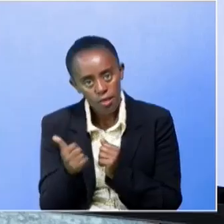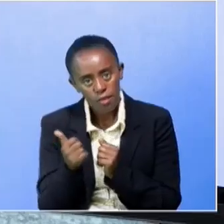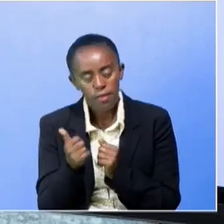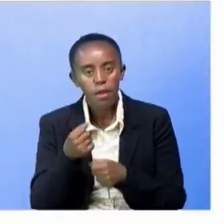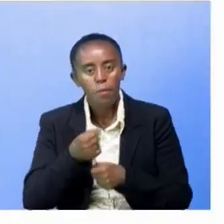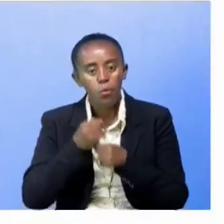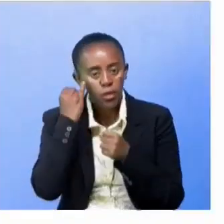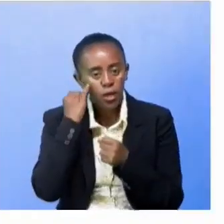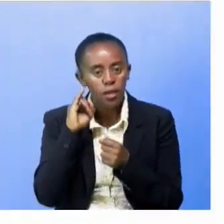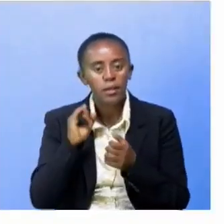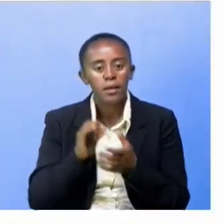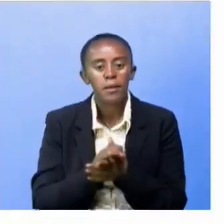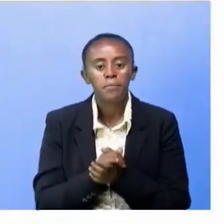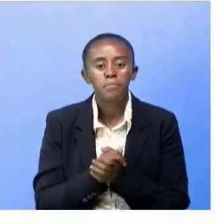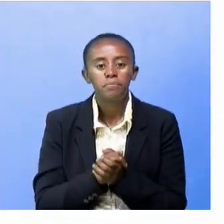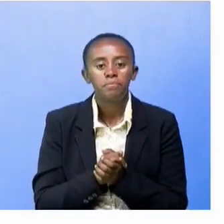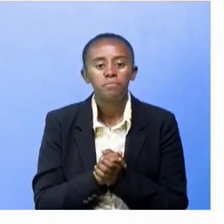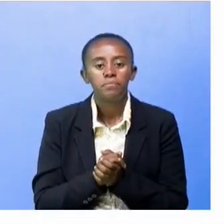idea